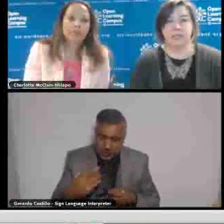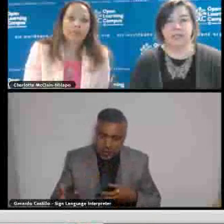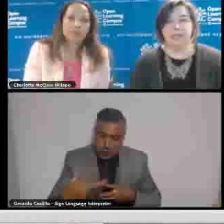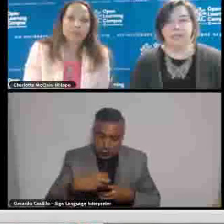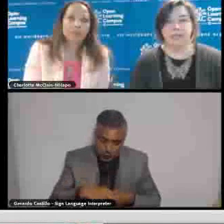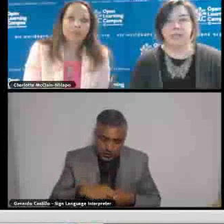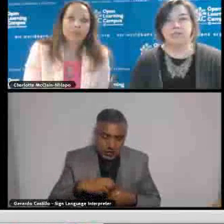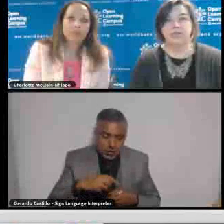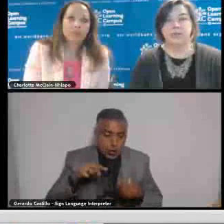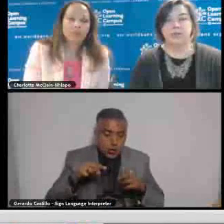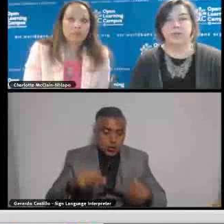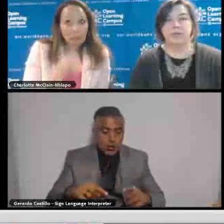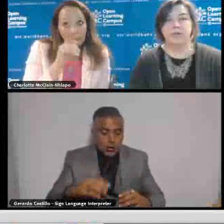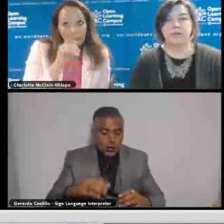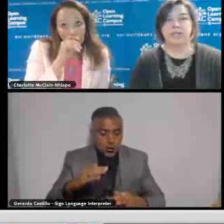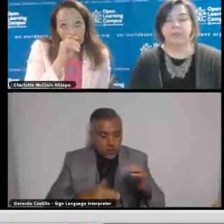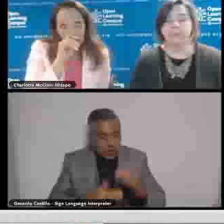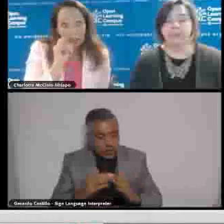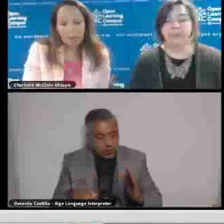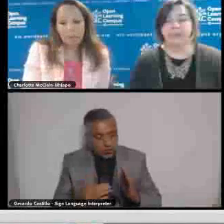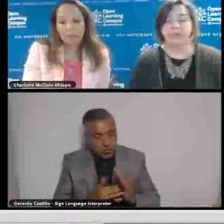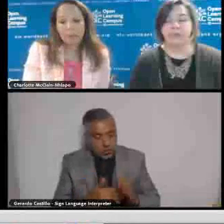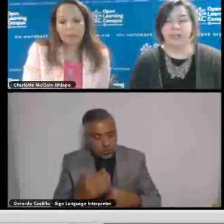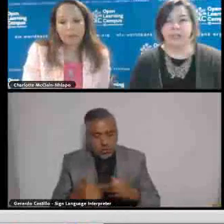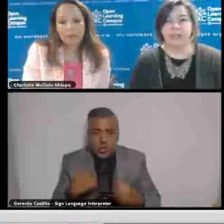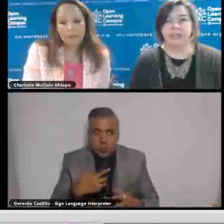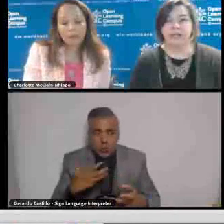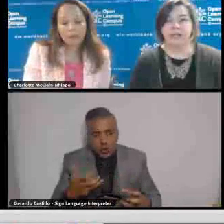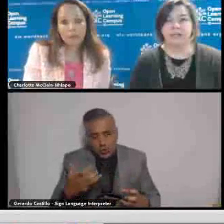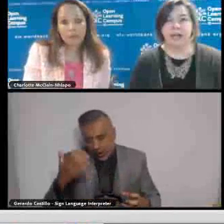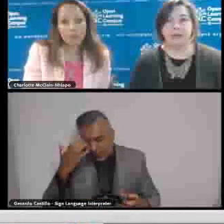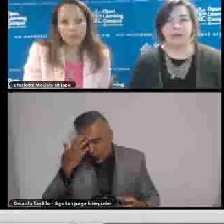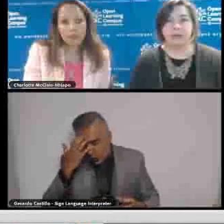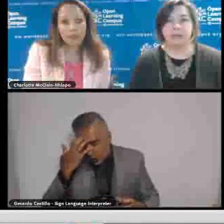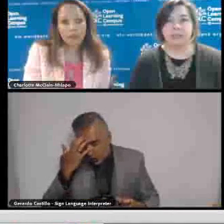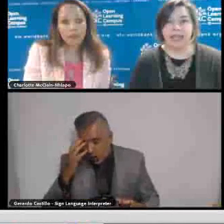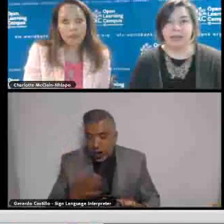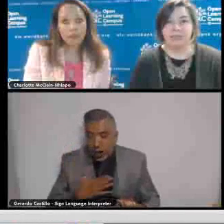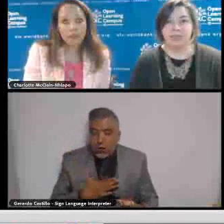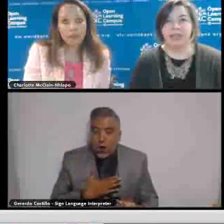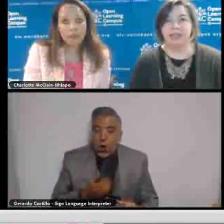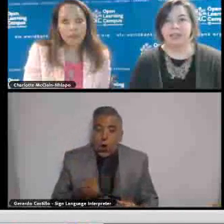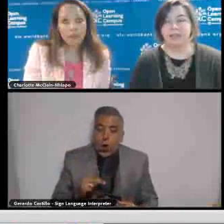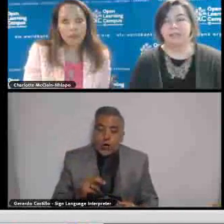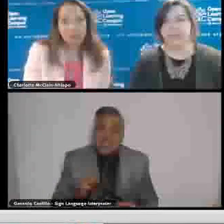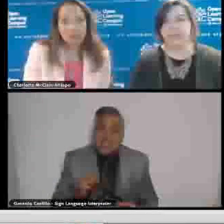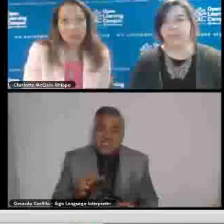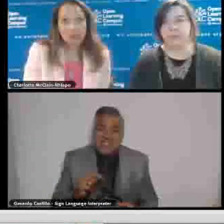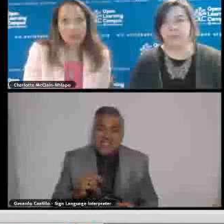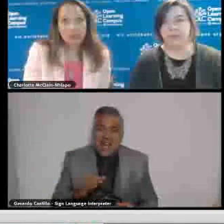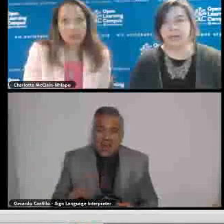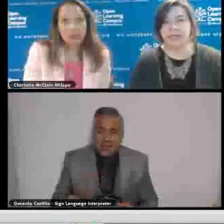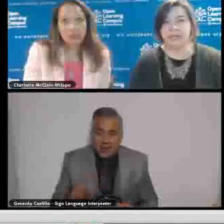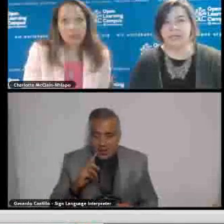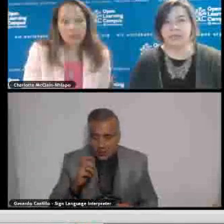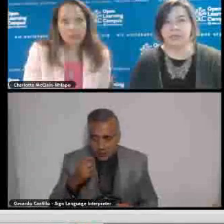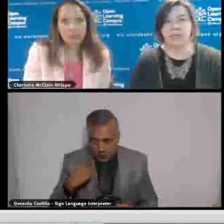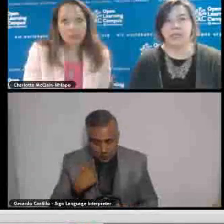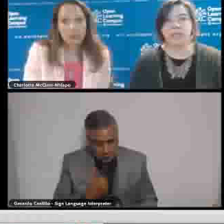process. So we're working to build awareness of our own staff and the governments that we work with on these